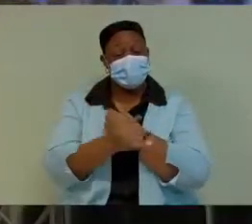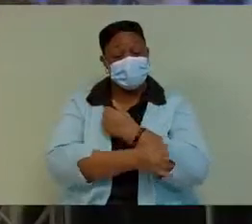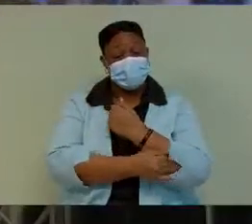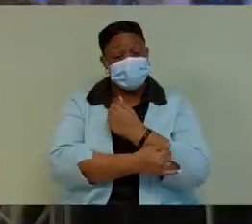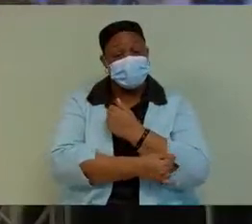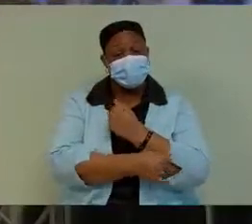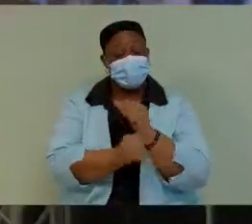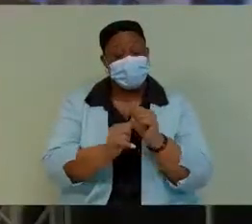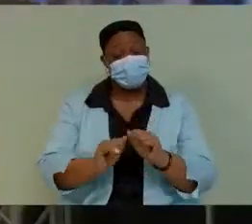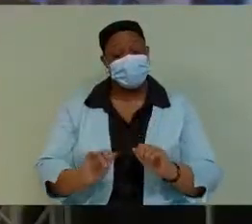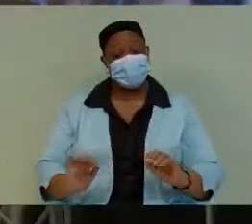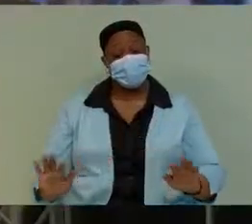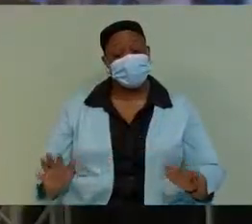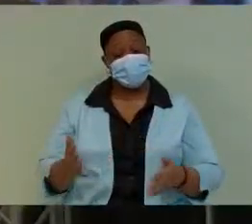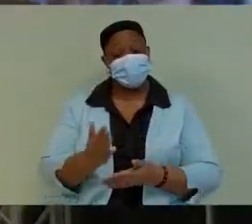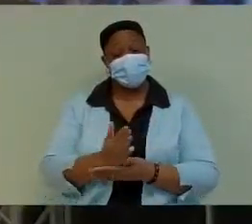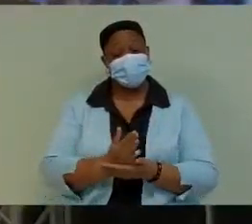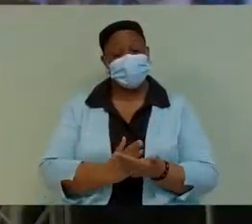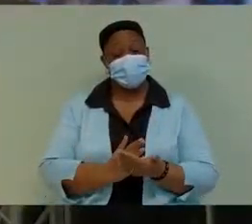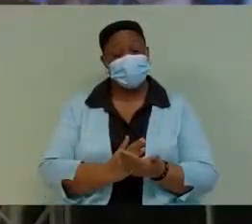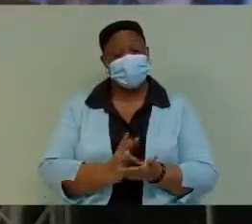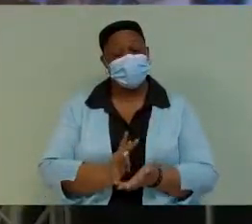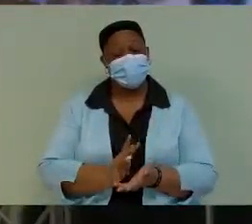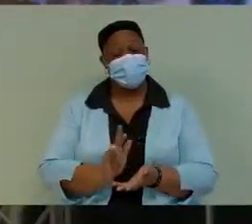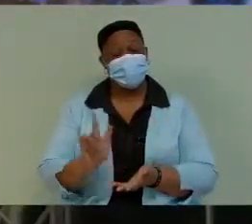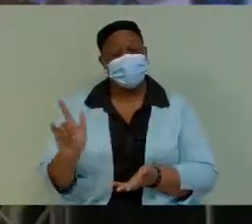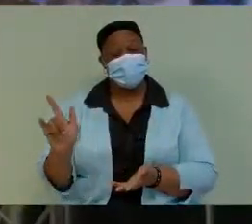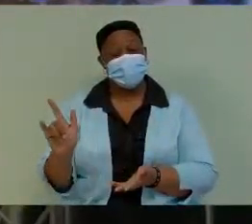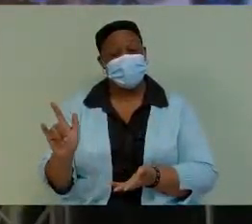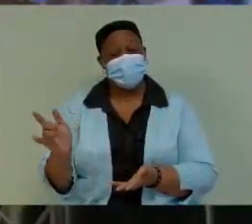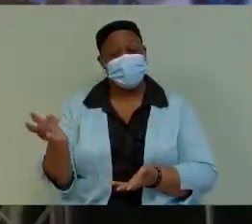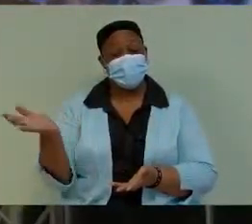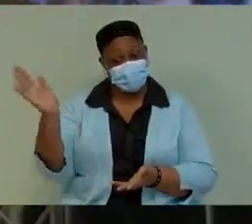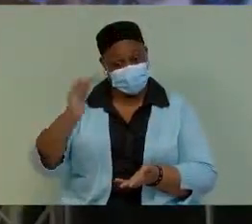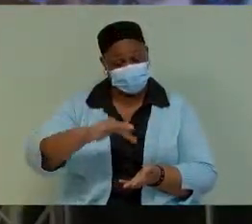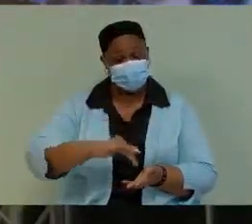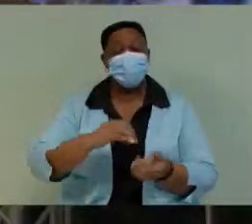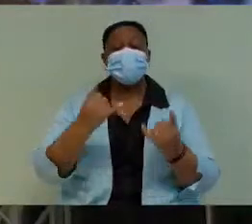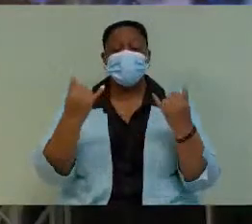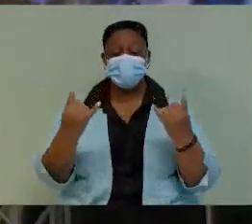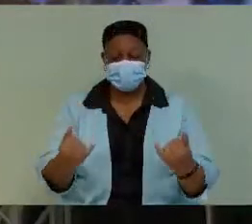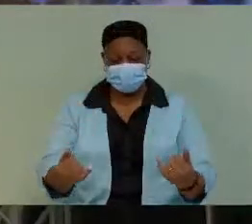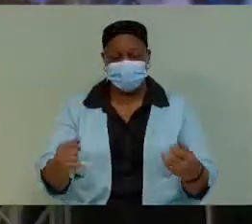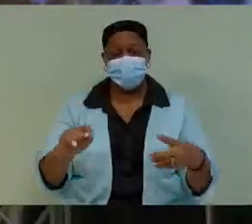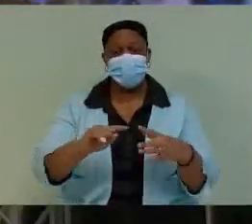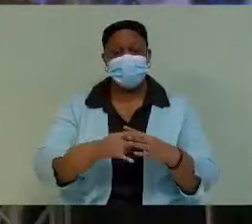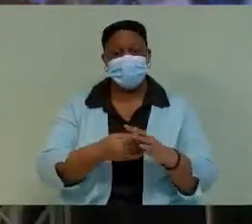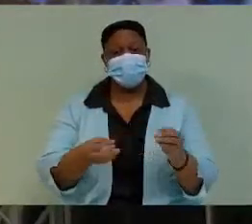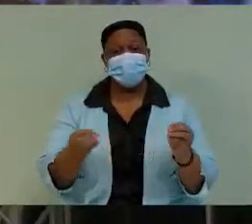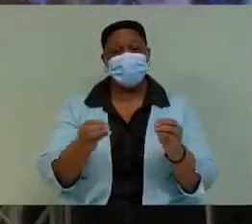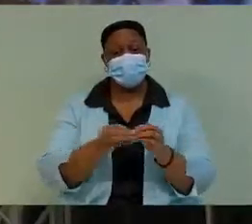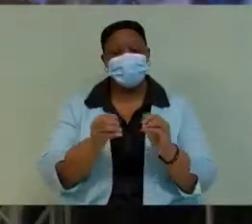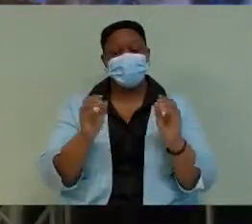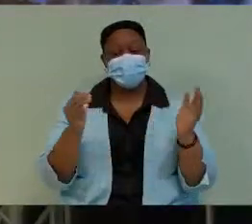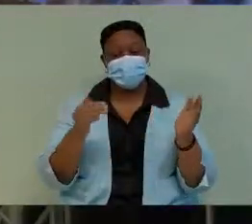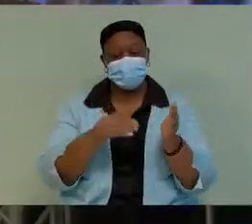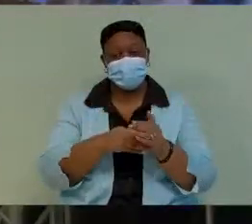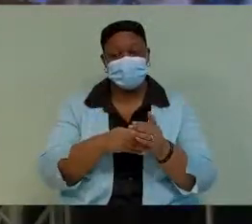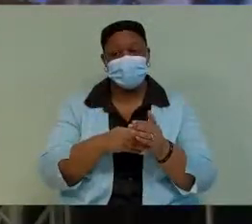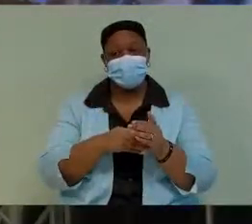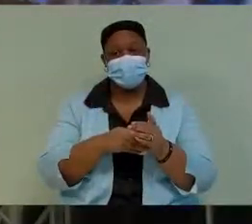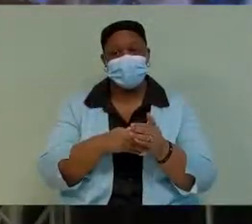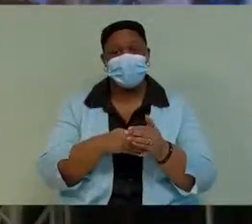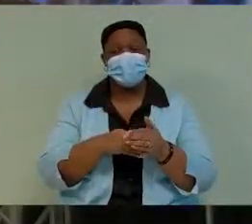of the restrictions, like in the Middle East and Africa and China, there are now